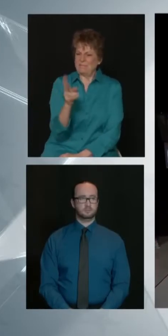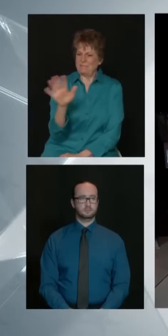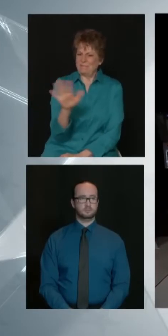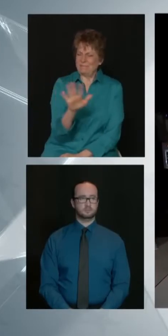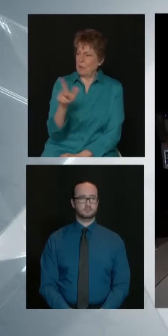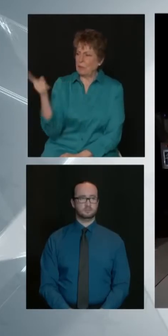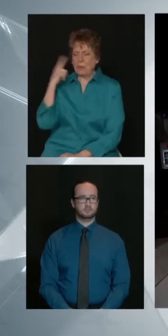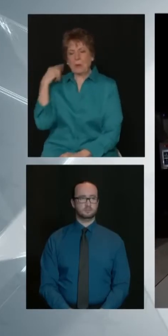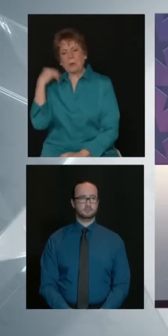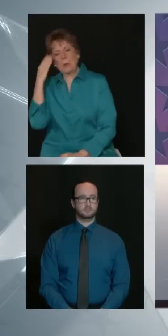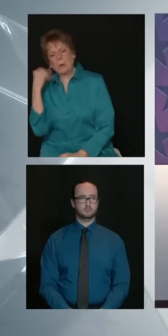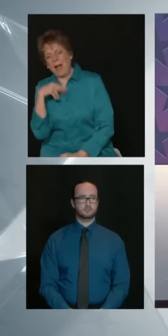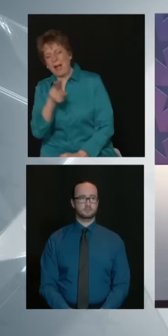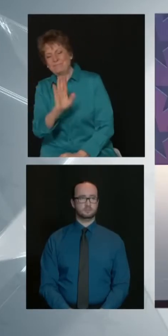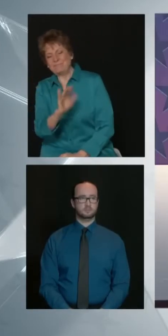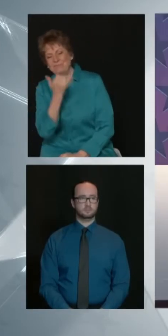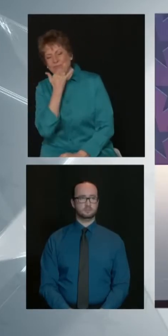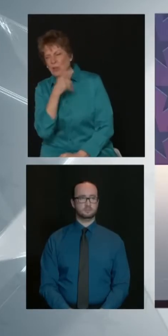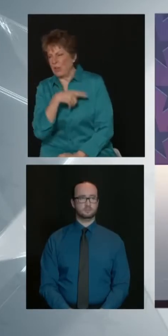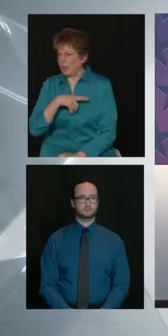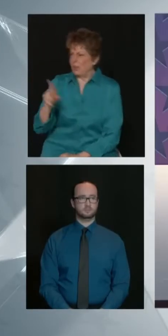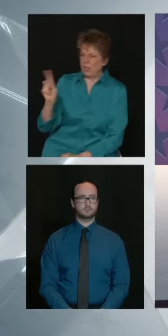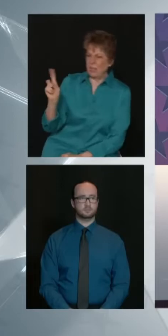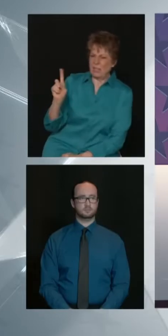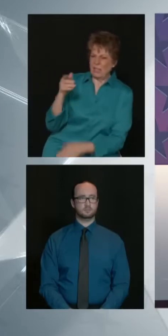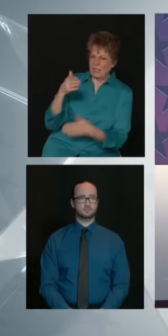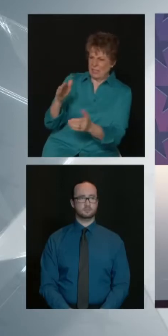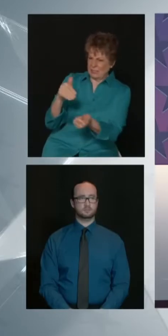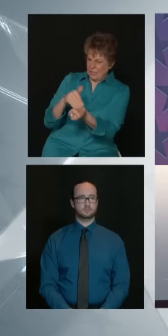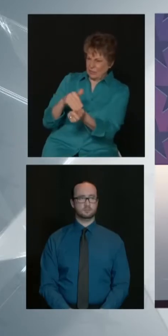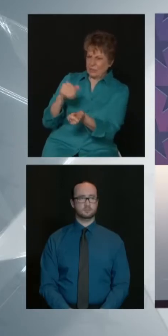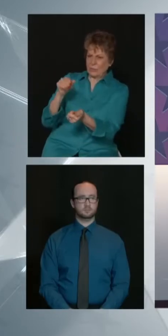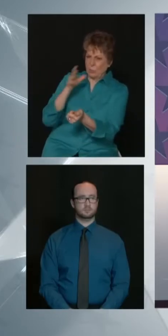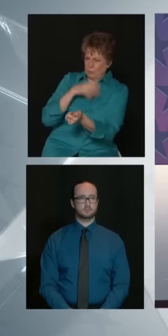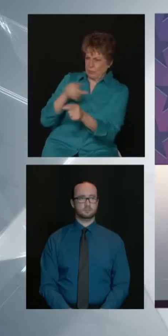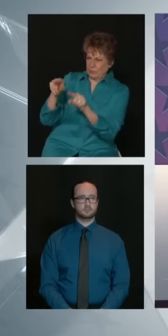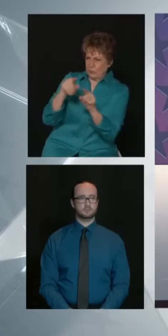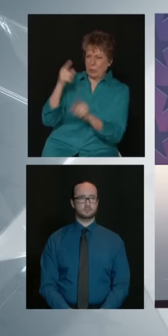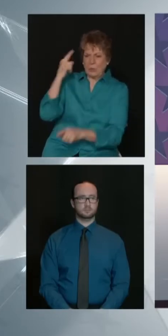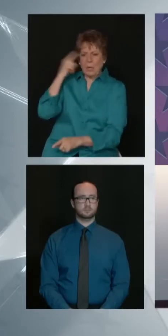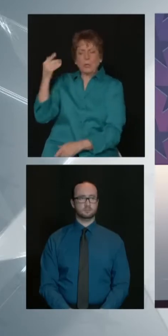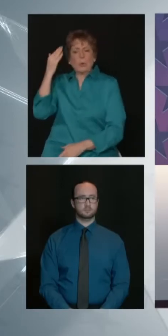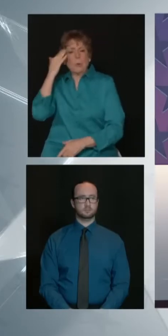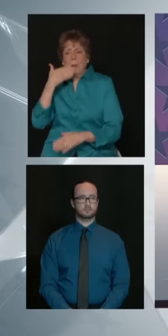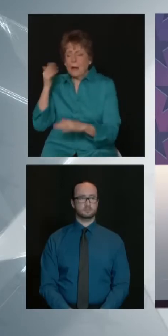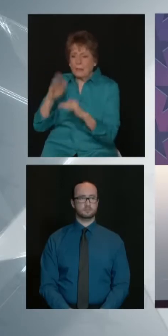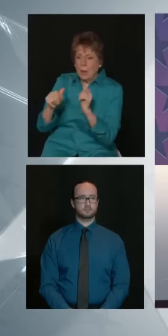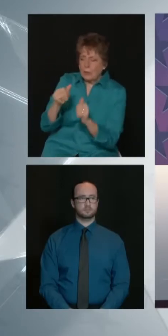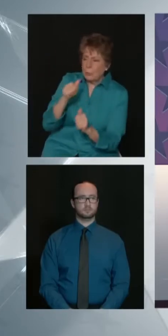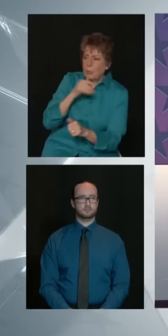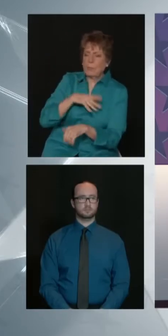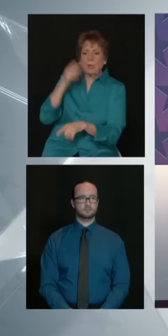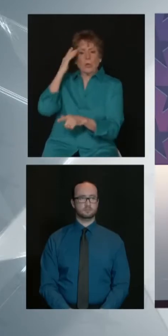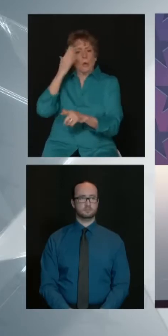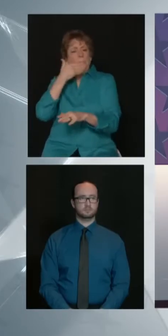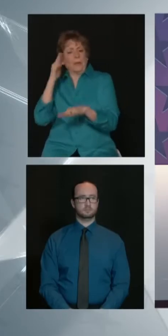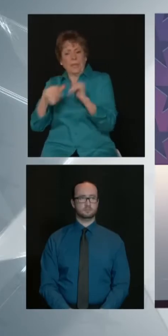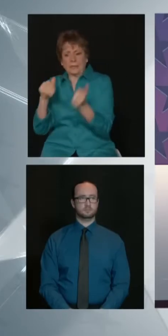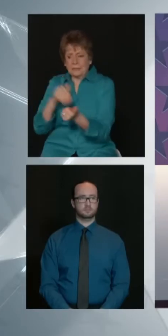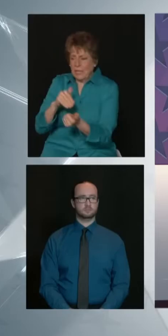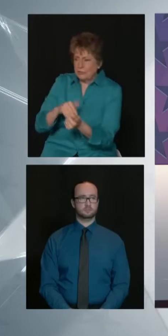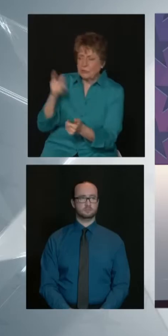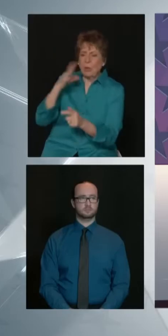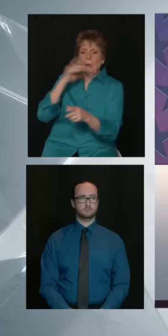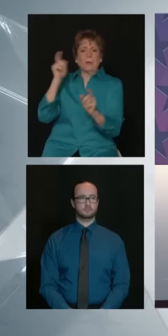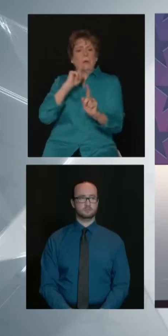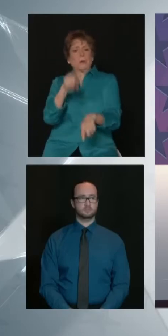better than doctors and women on abortion. I mean, folks, I think that's that is a really